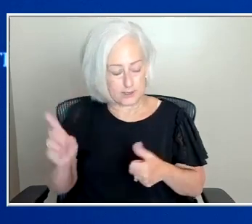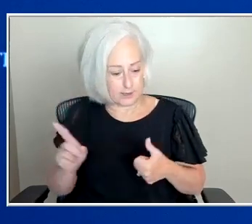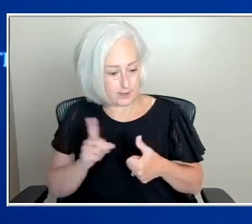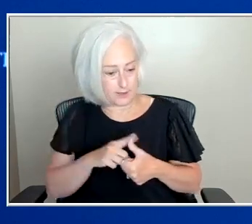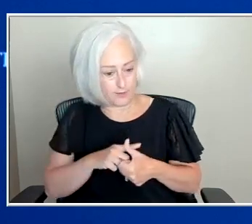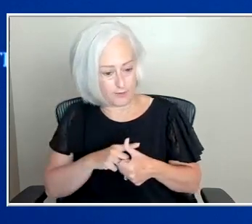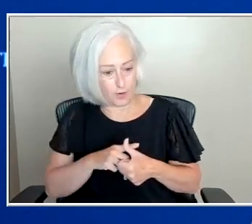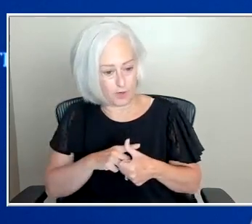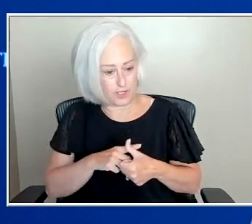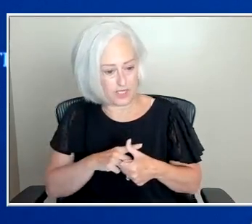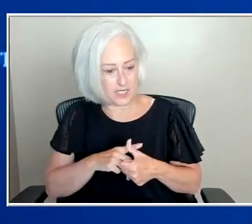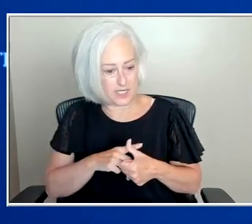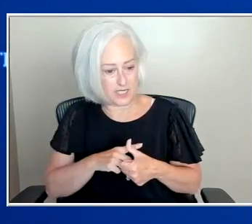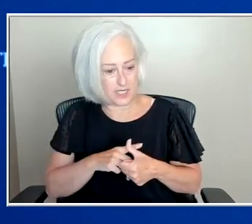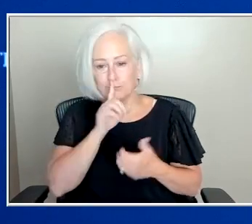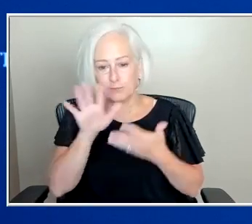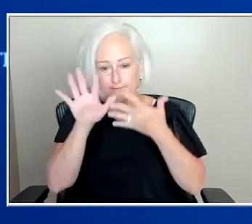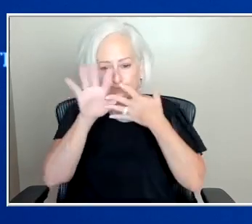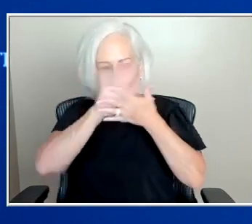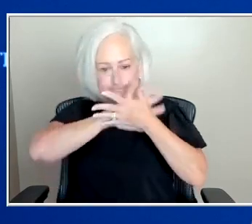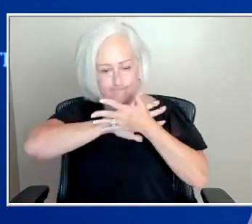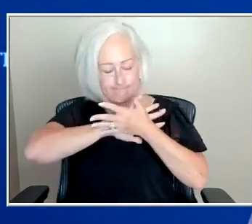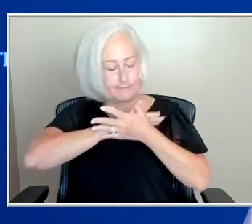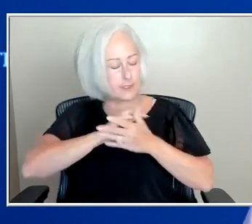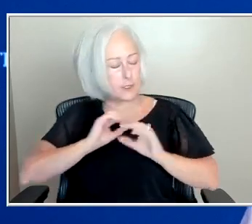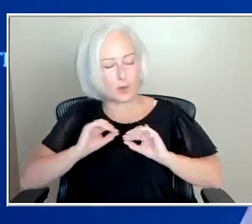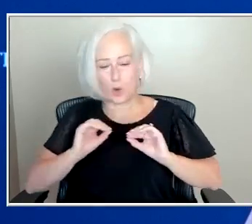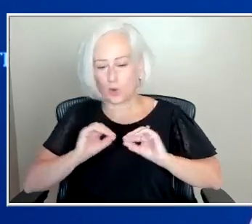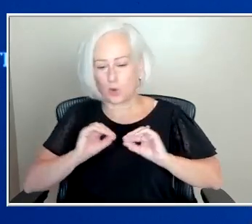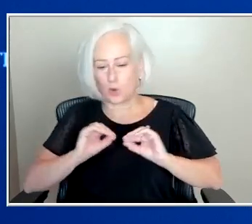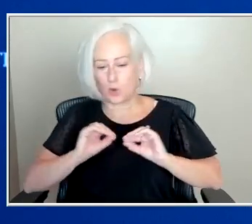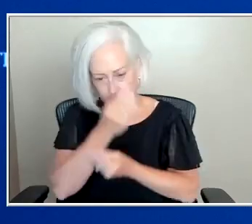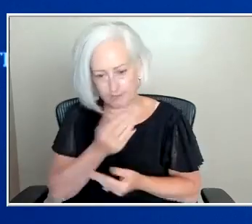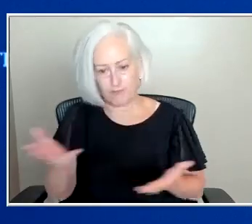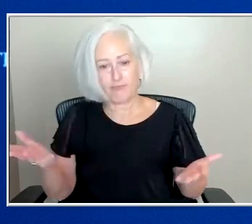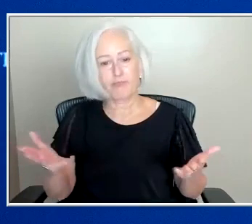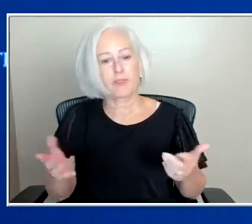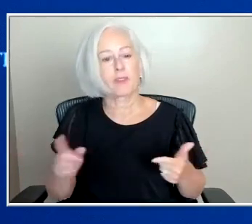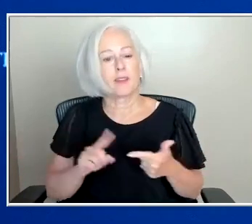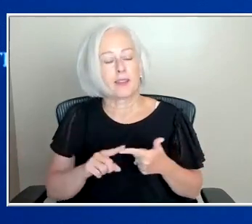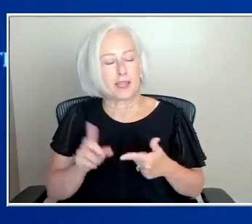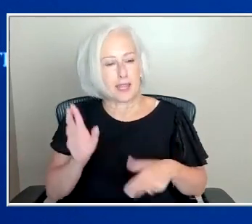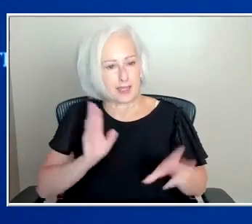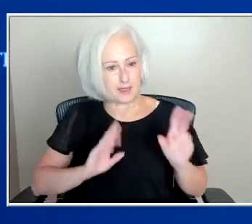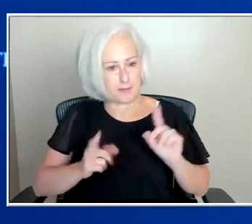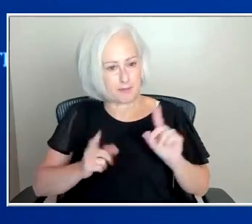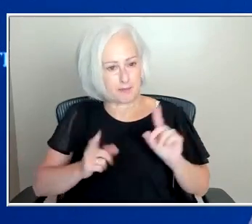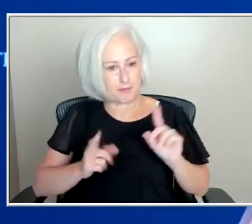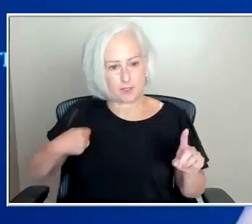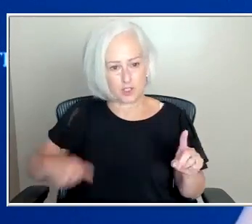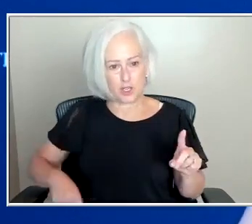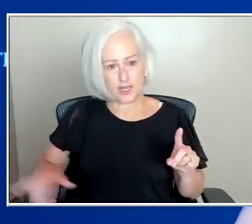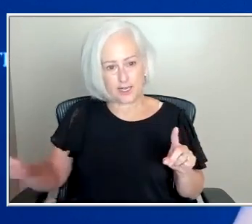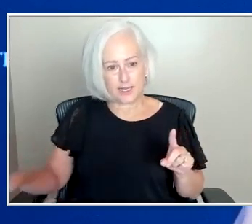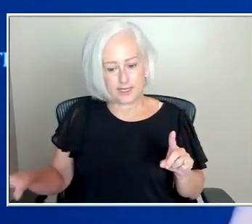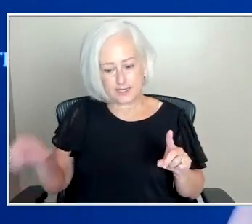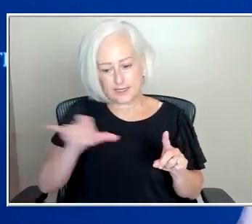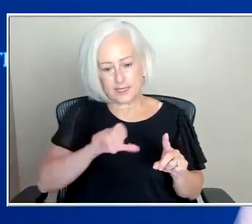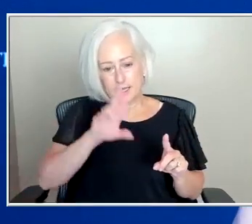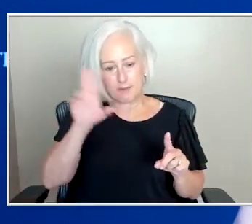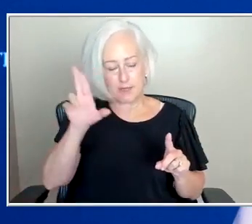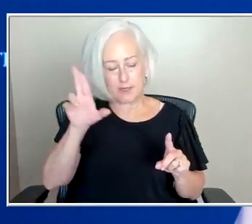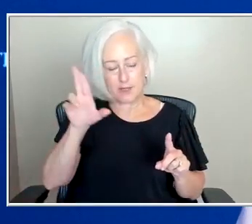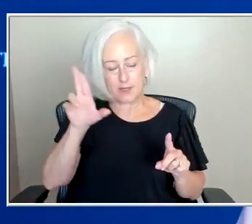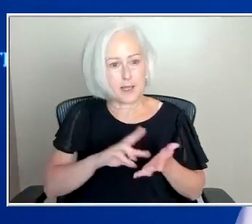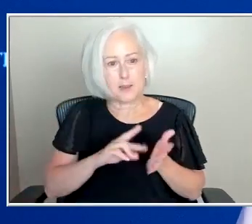transparency, but also we know that people in China are kind of similar to the population in the United States. Not so many people